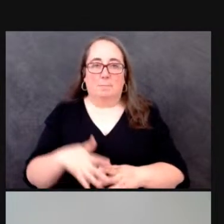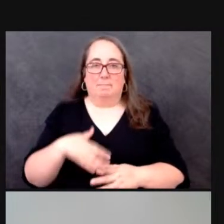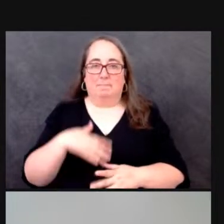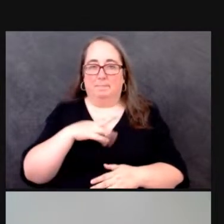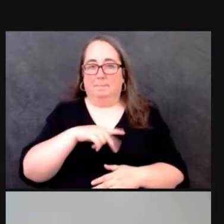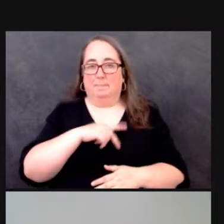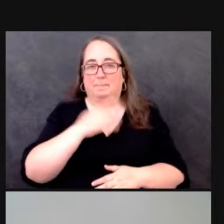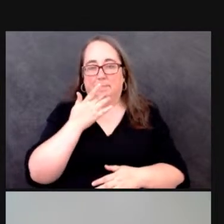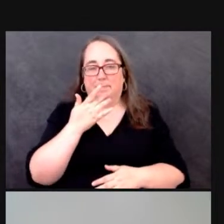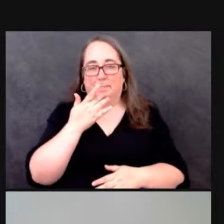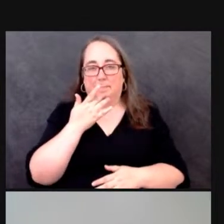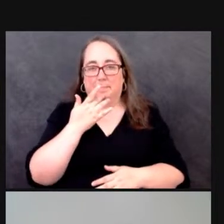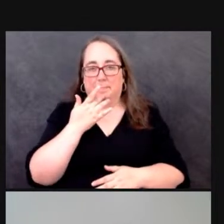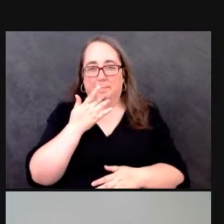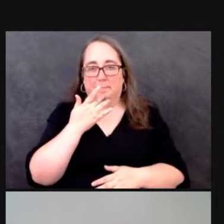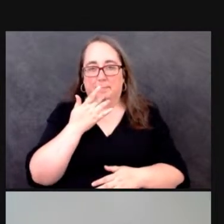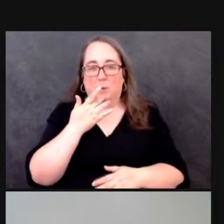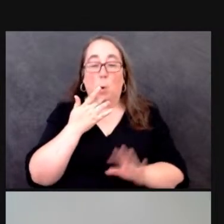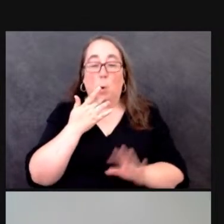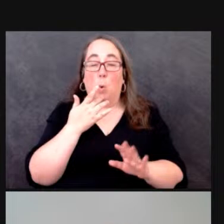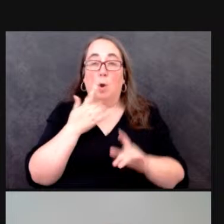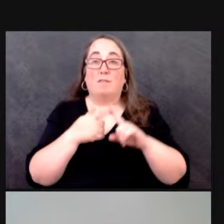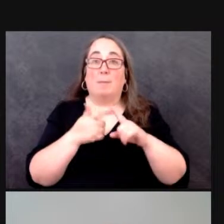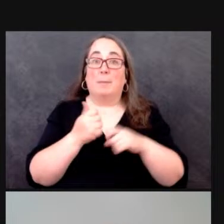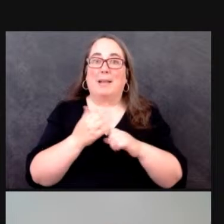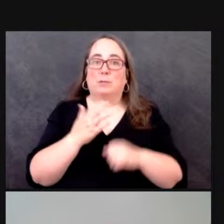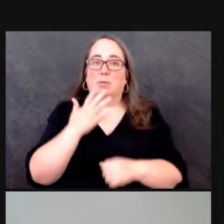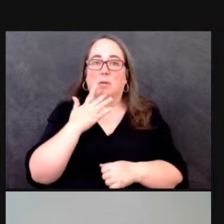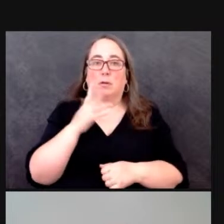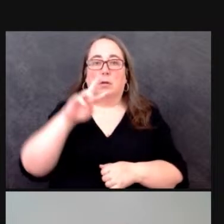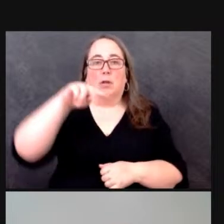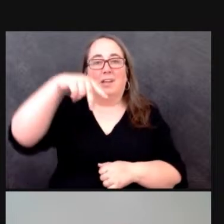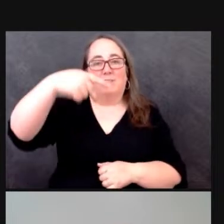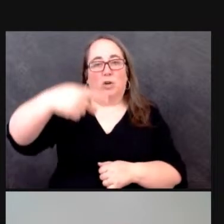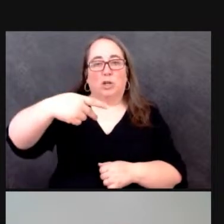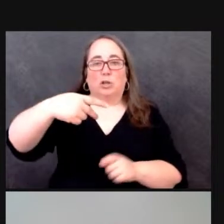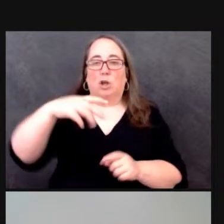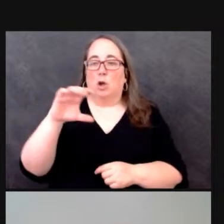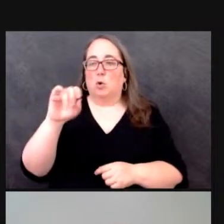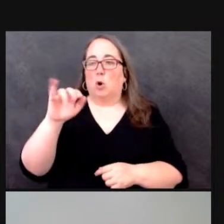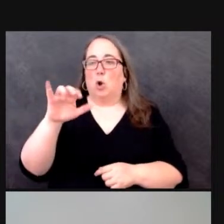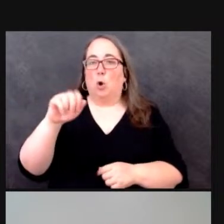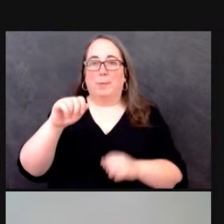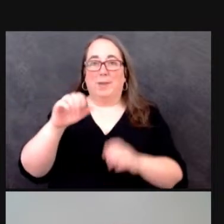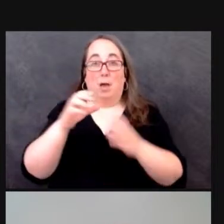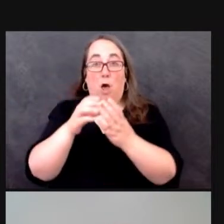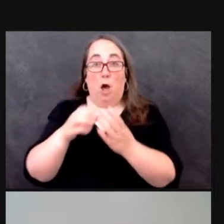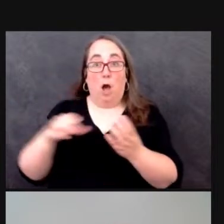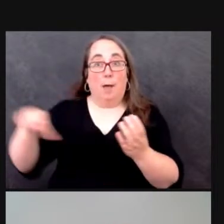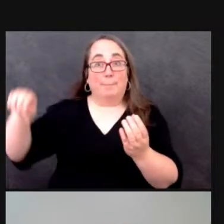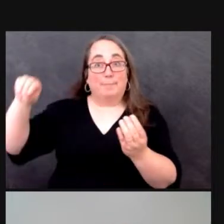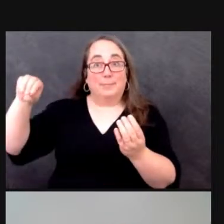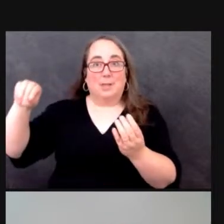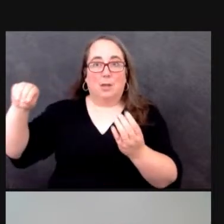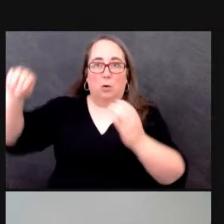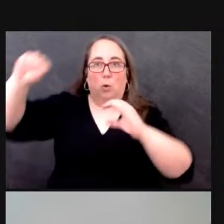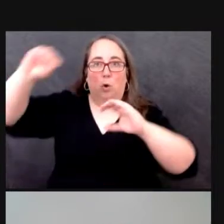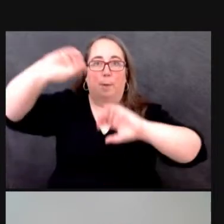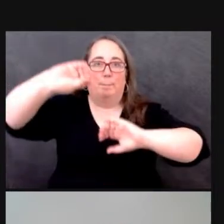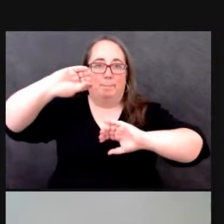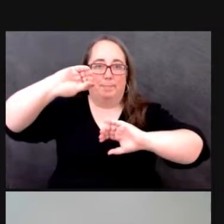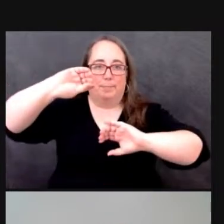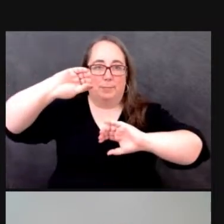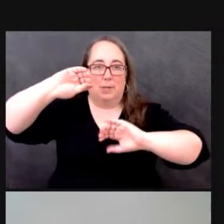design element by the makers was placing an inverted cornucopia on the neck of this Calvert County coffee pot, or